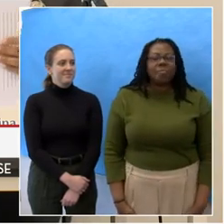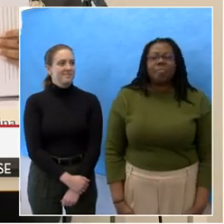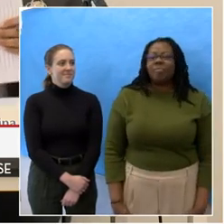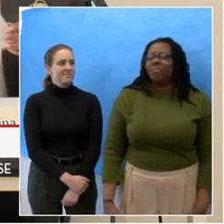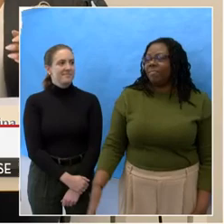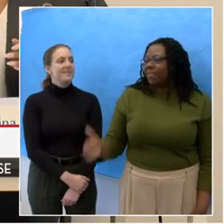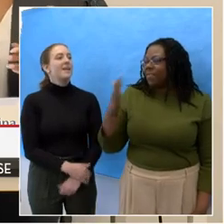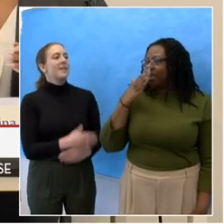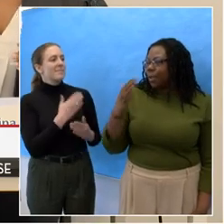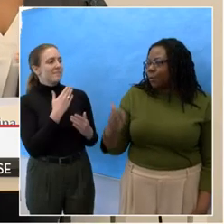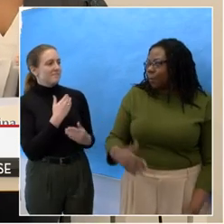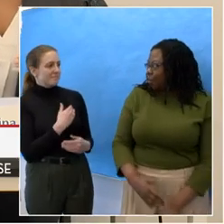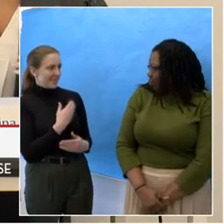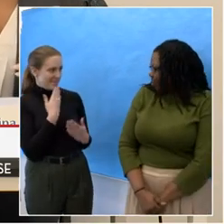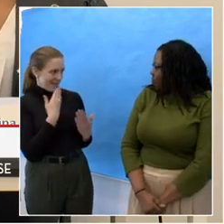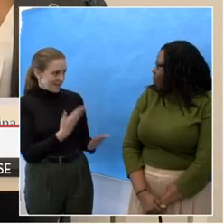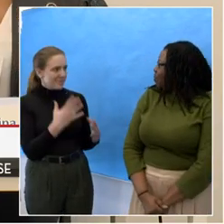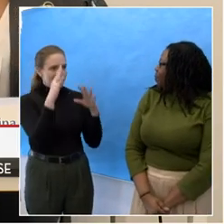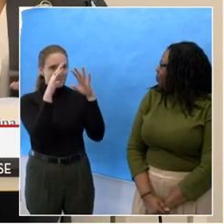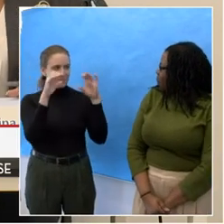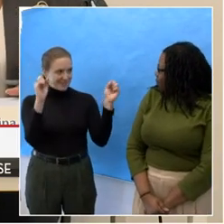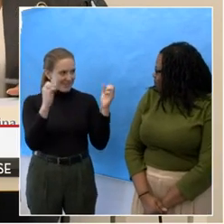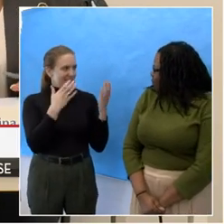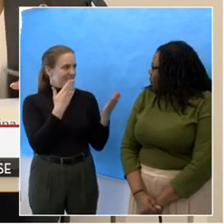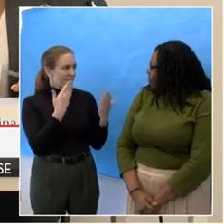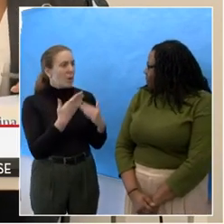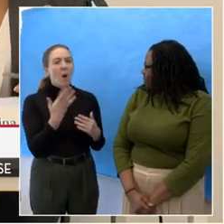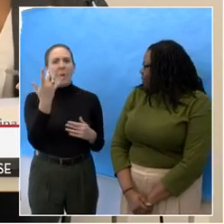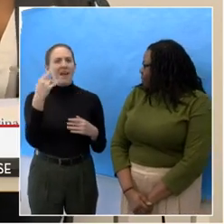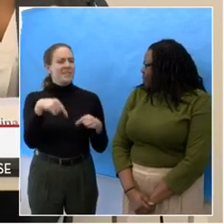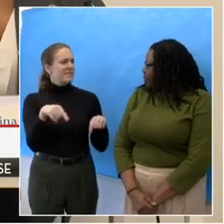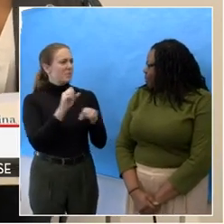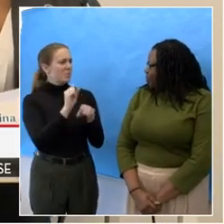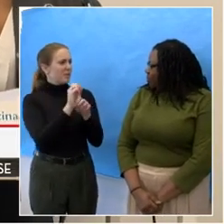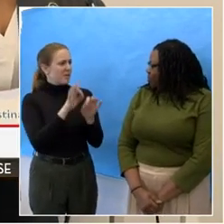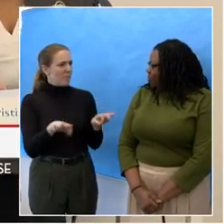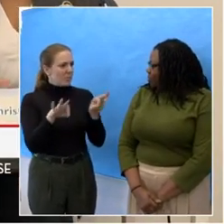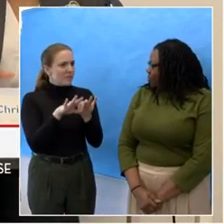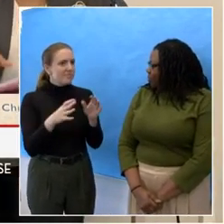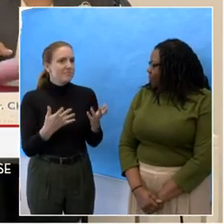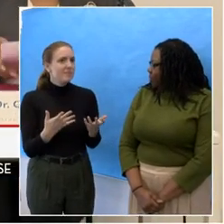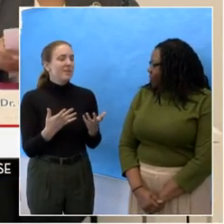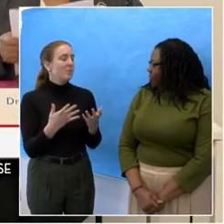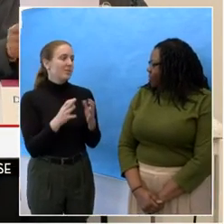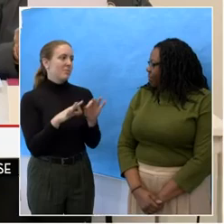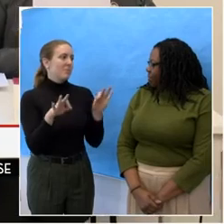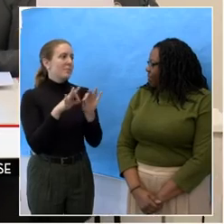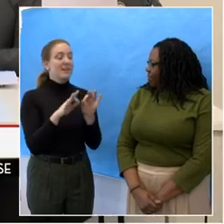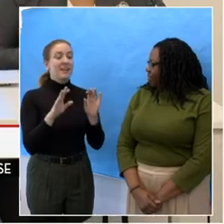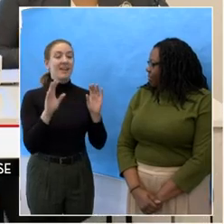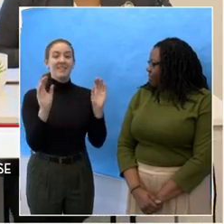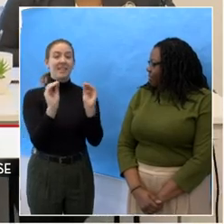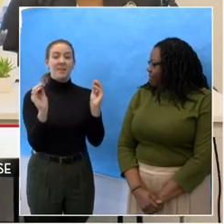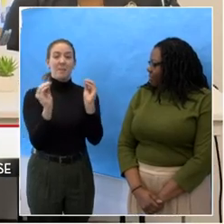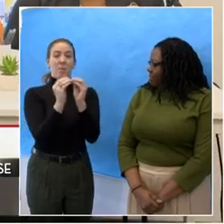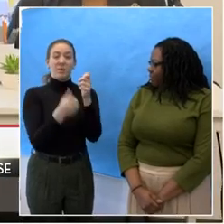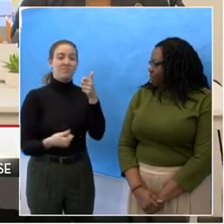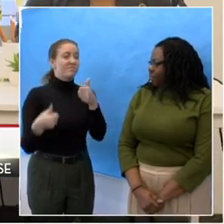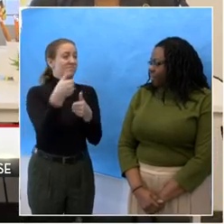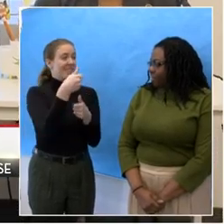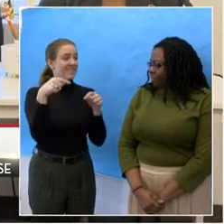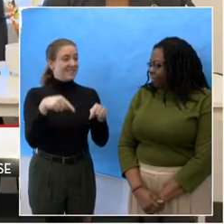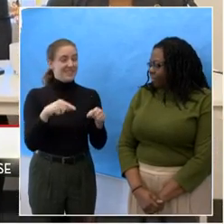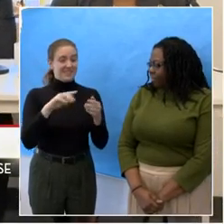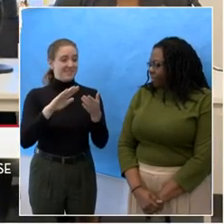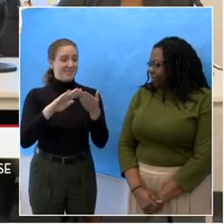work important? It probably goes without saying that this work is important because nothing is more important in our city than